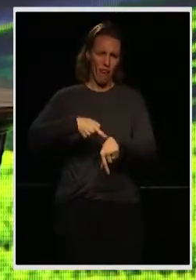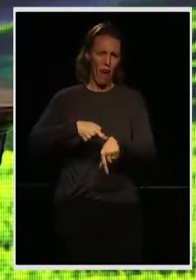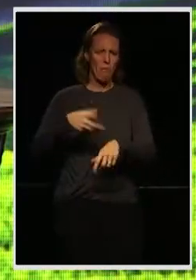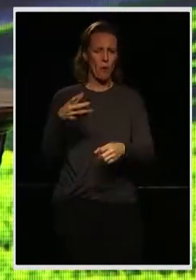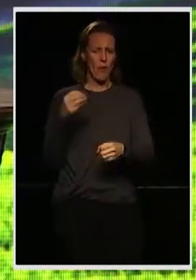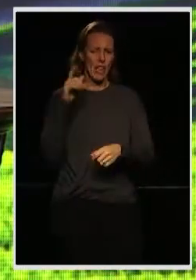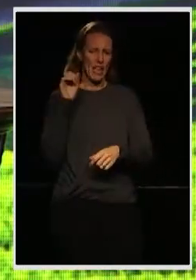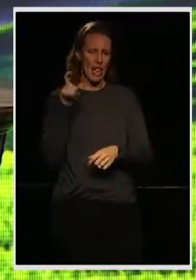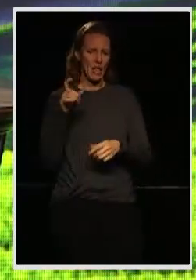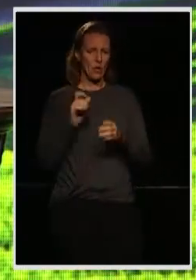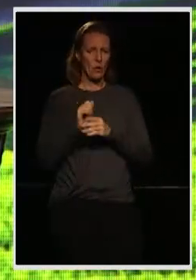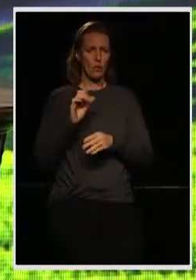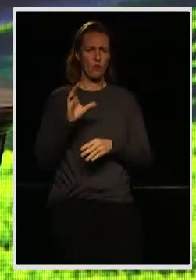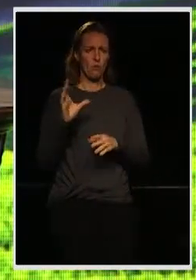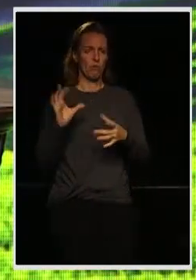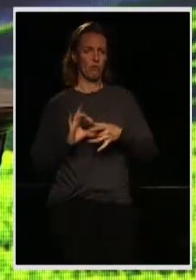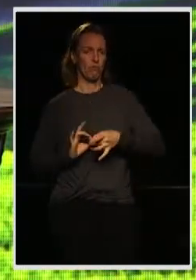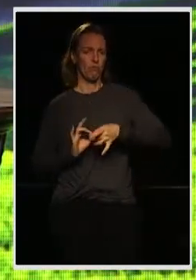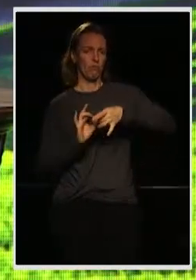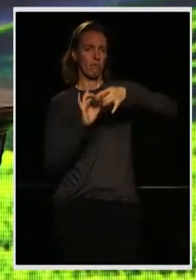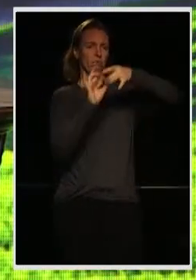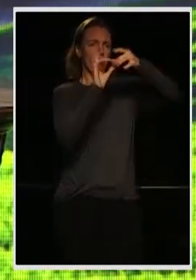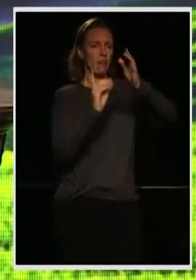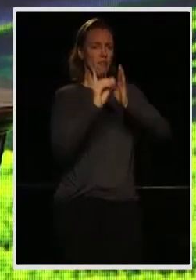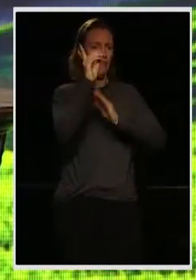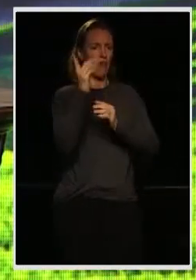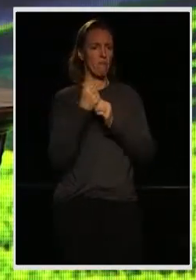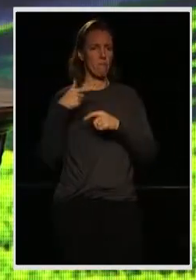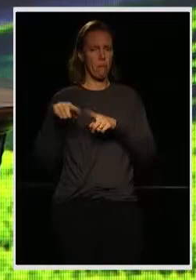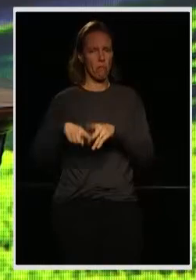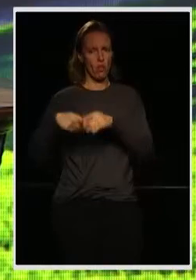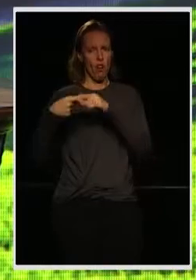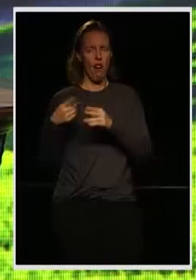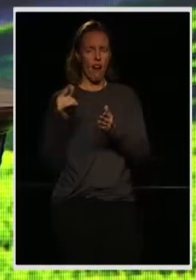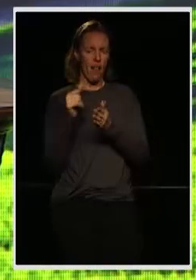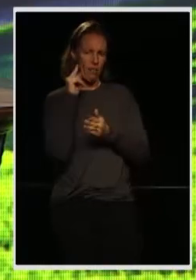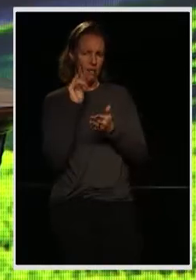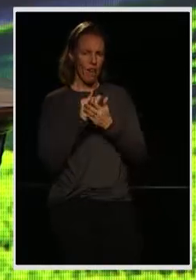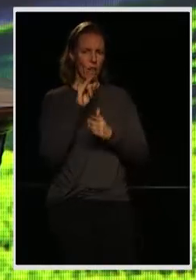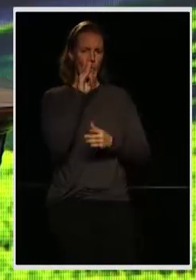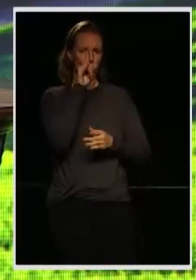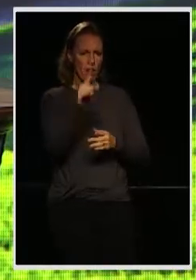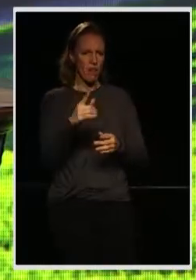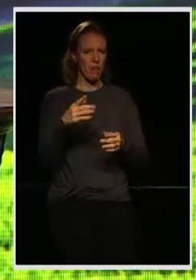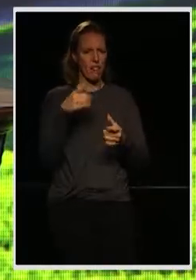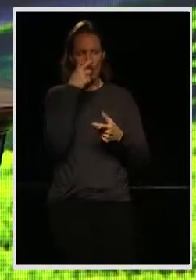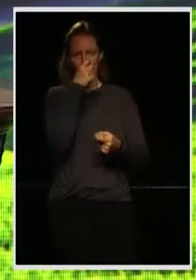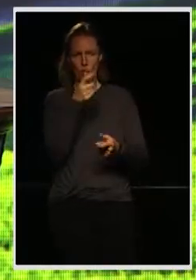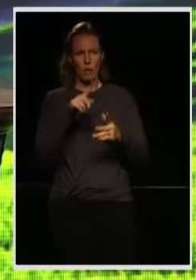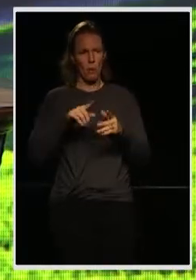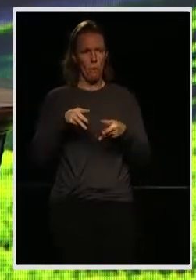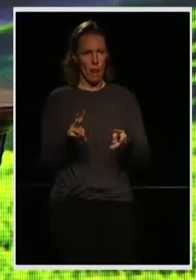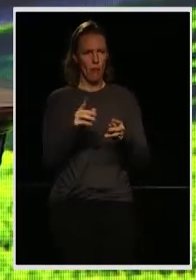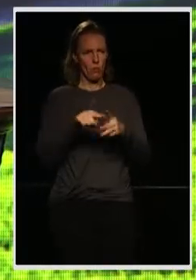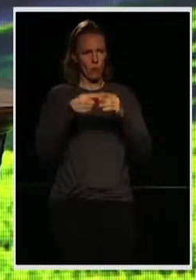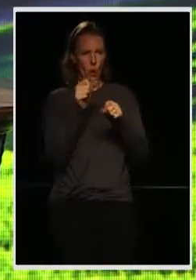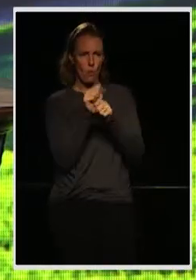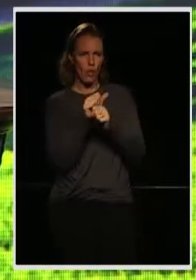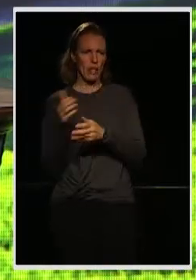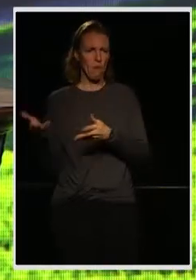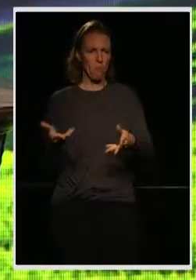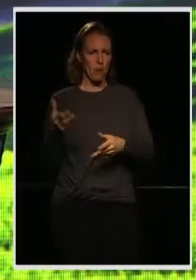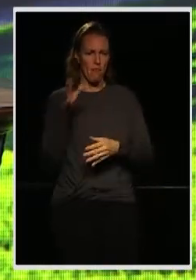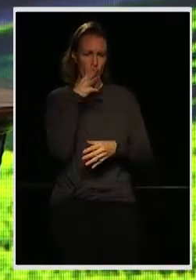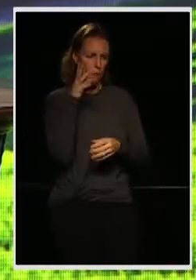kind of need to co-develop mm-hmm. from the get-go. And I think that is a really interesting way to start working and bring farmers and their representatives